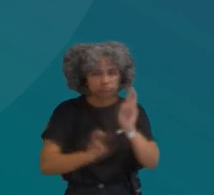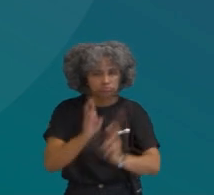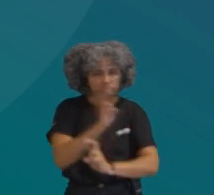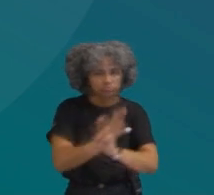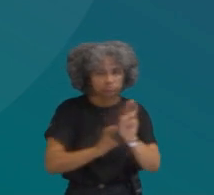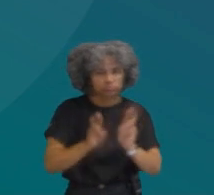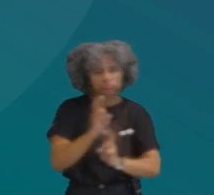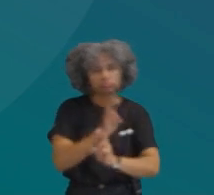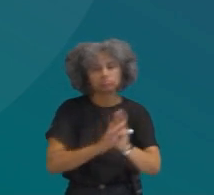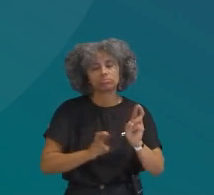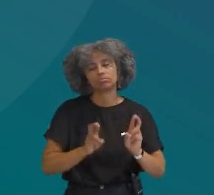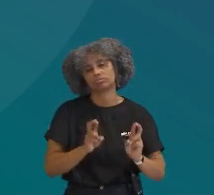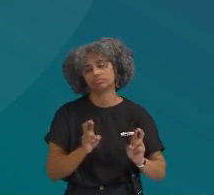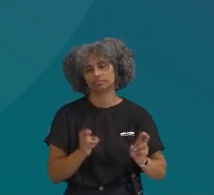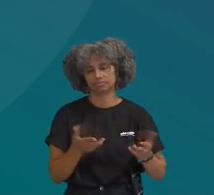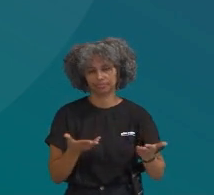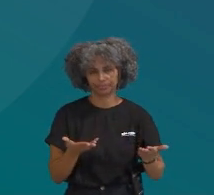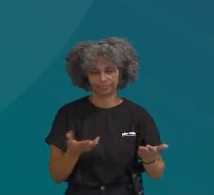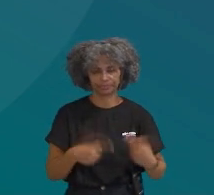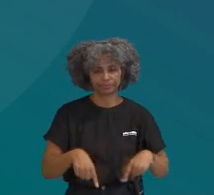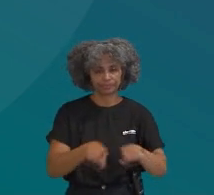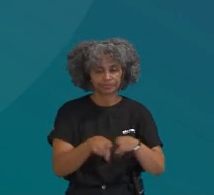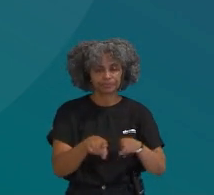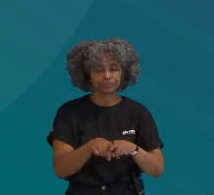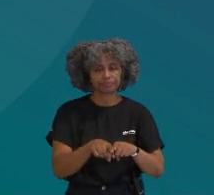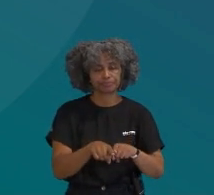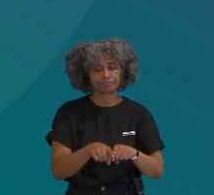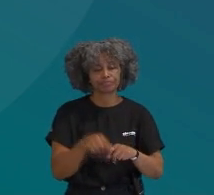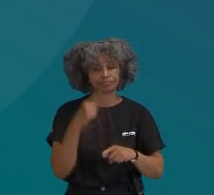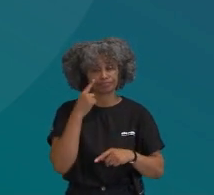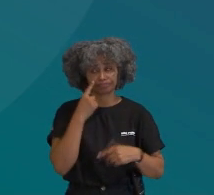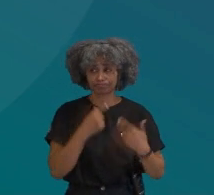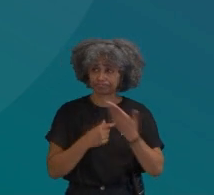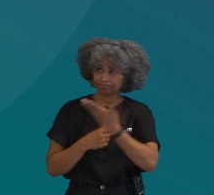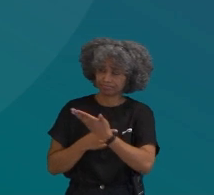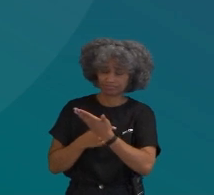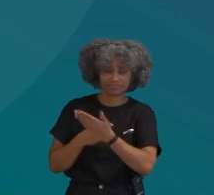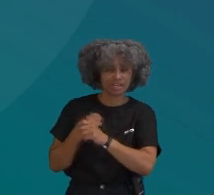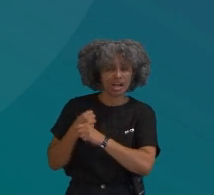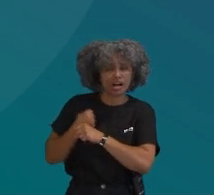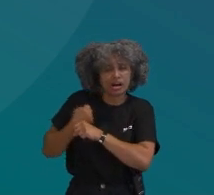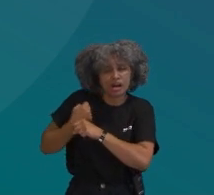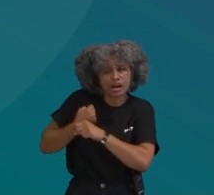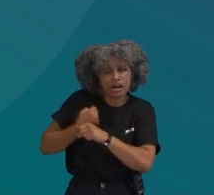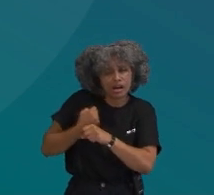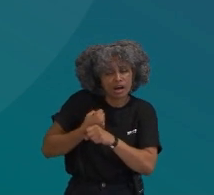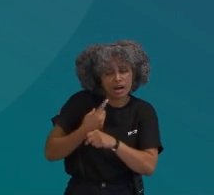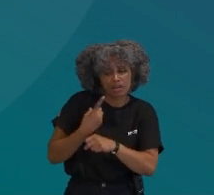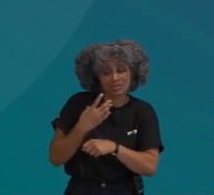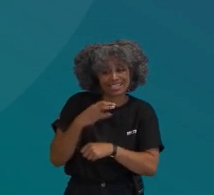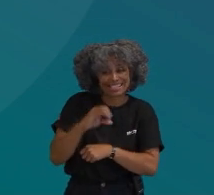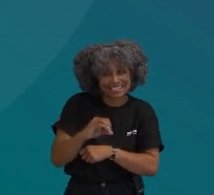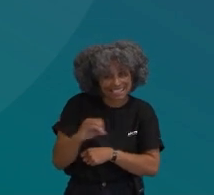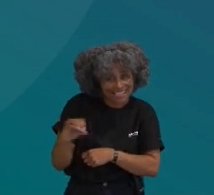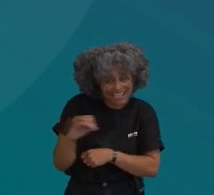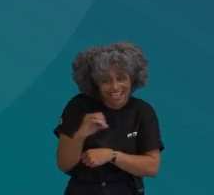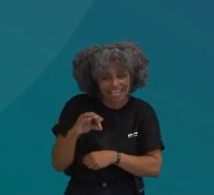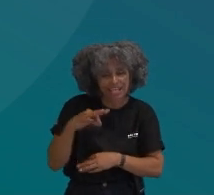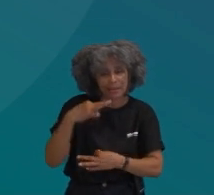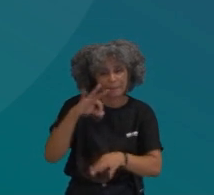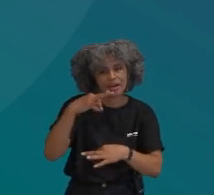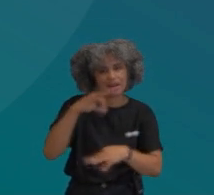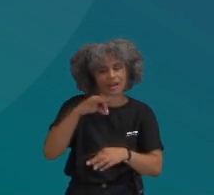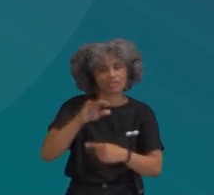Town. And you will see we publish every year about 100-page report with very simple